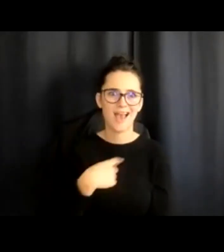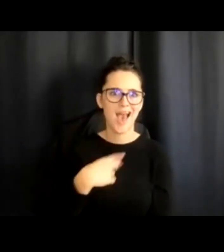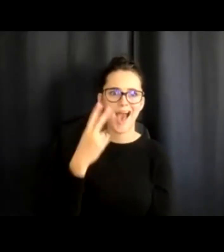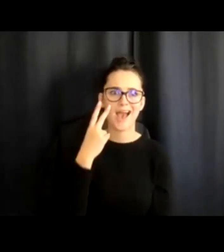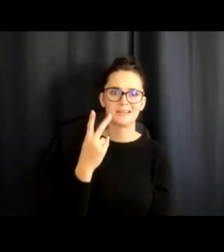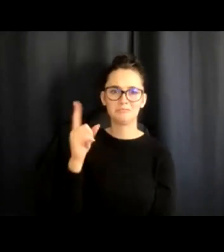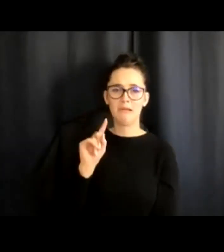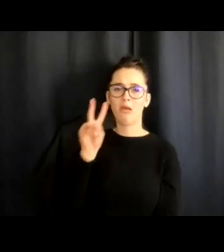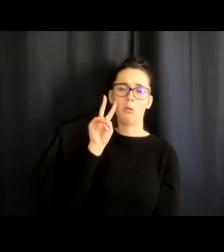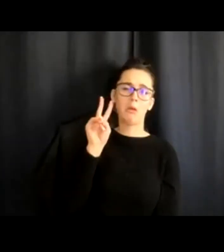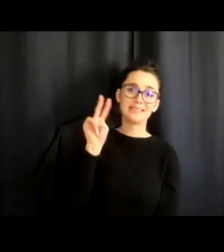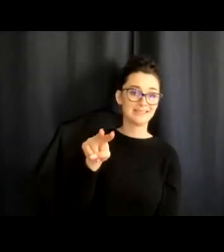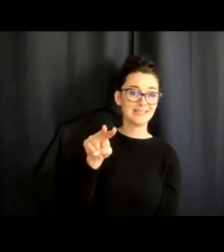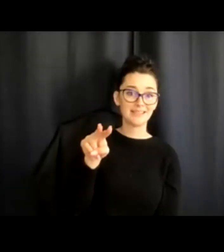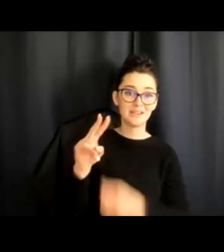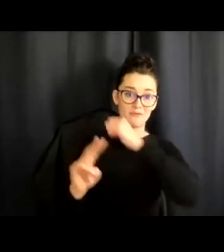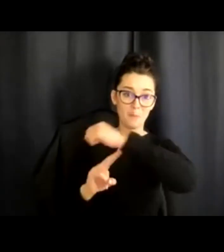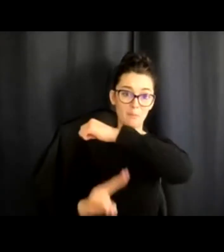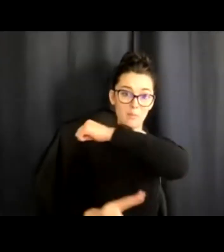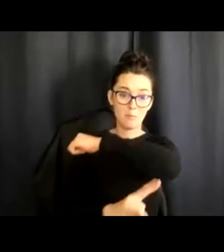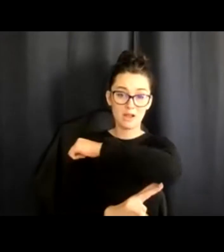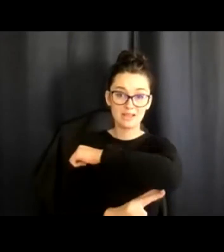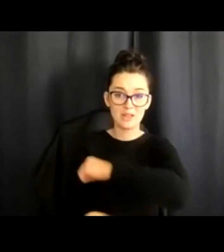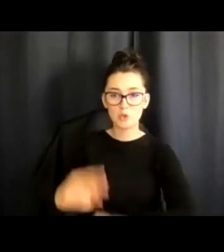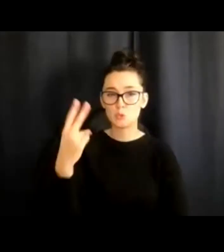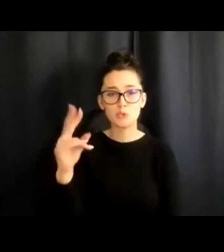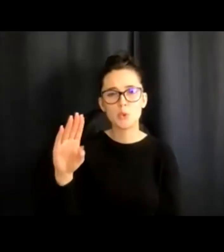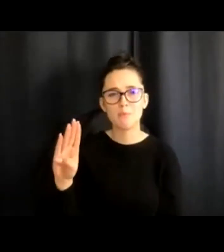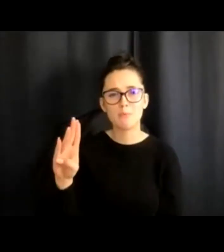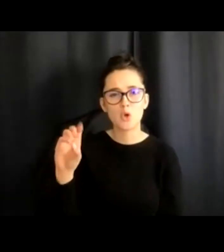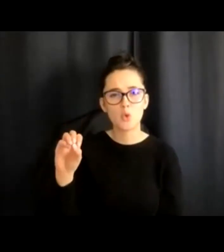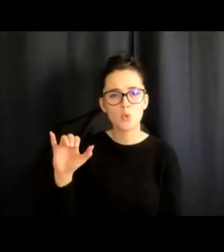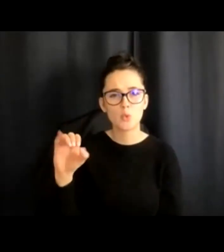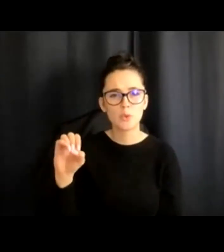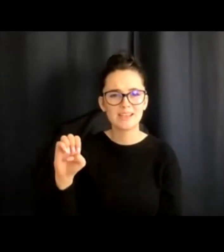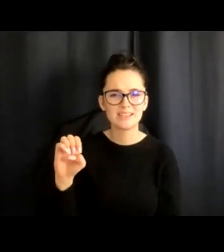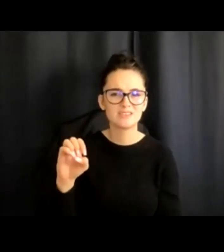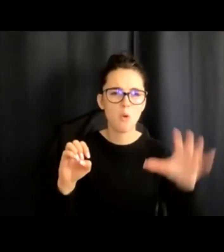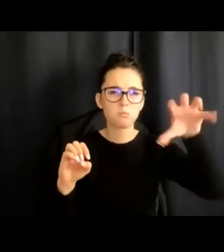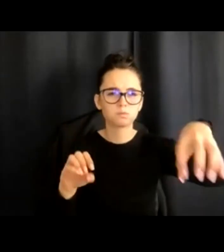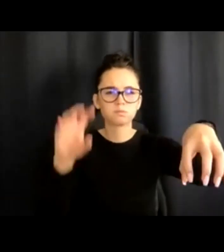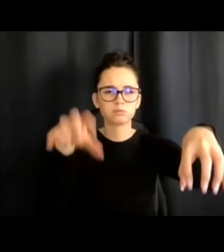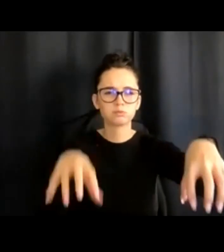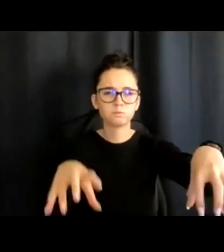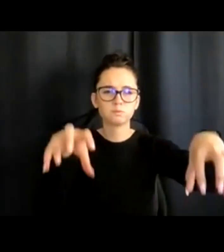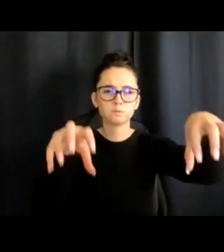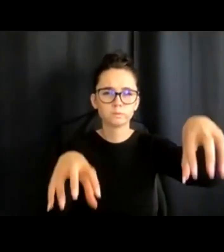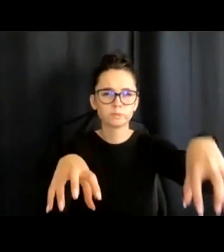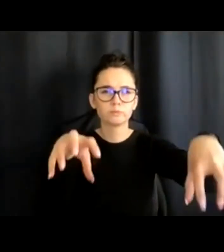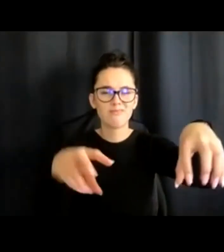the bridge, and there are 2 buoys. There's like a mile marker and a 2-mile marker buoy straight outside of the